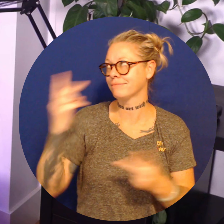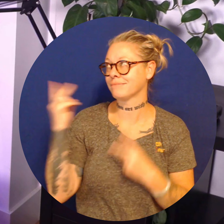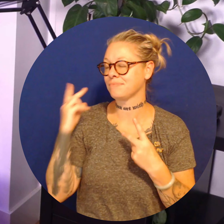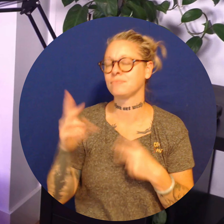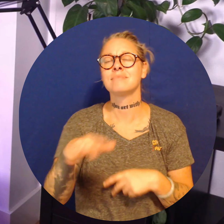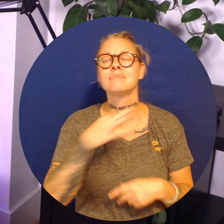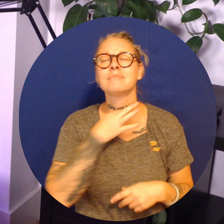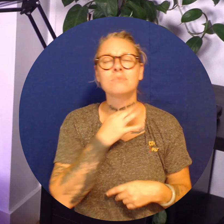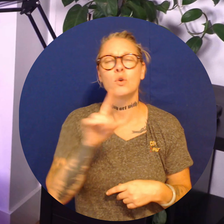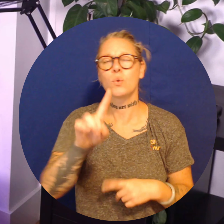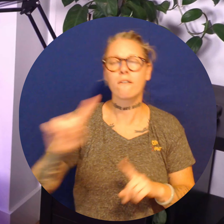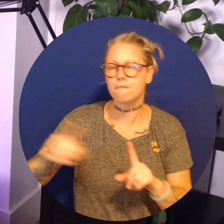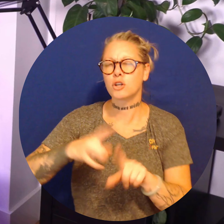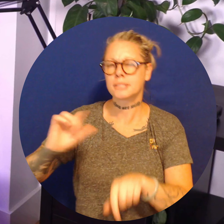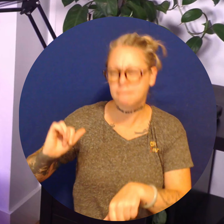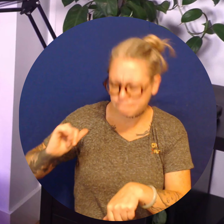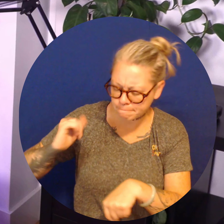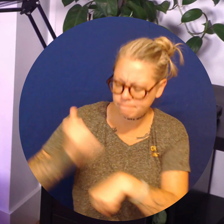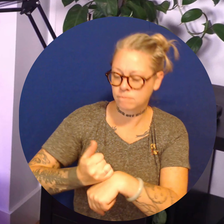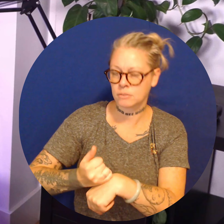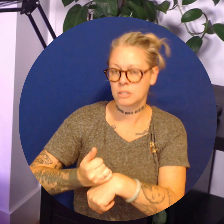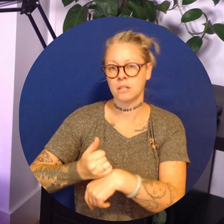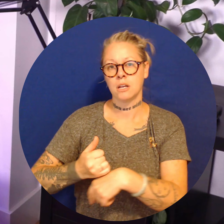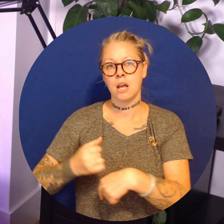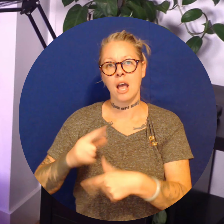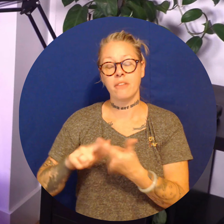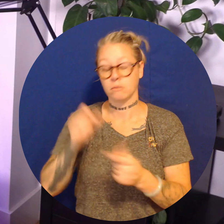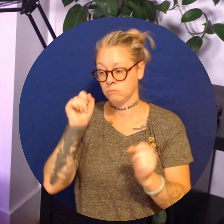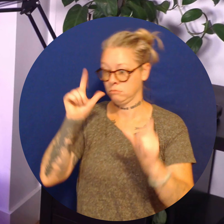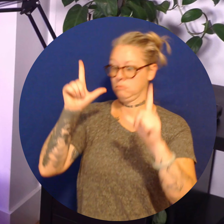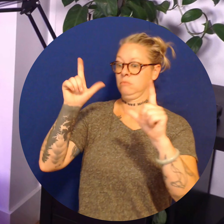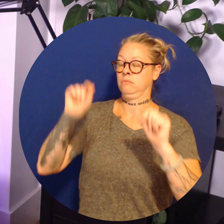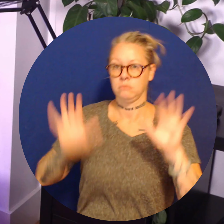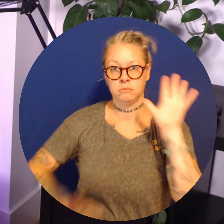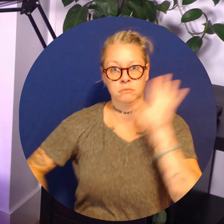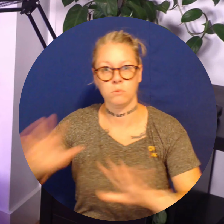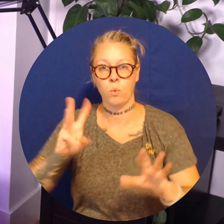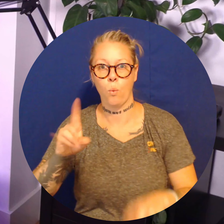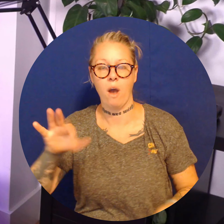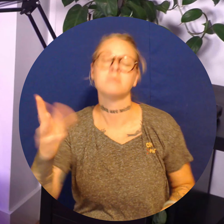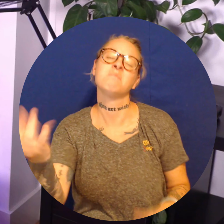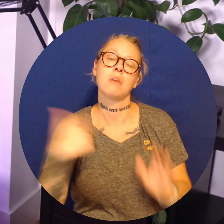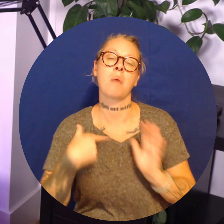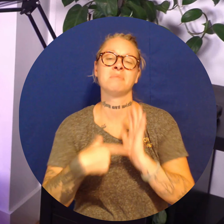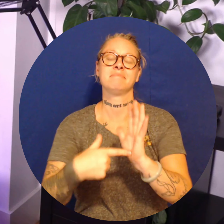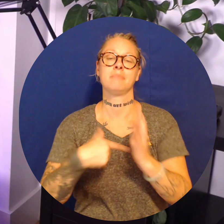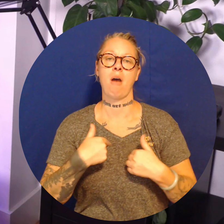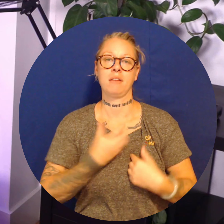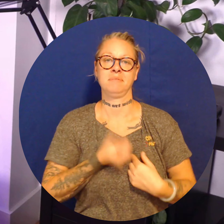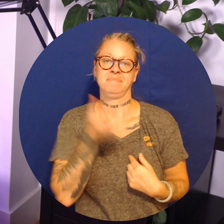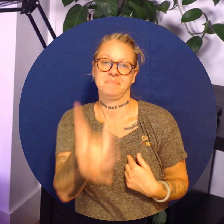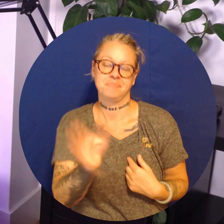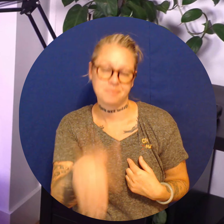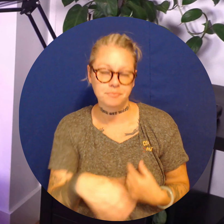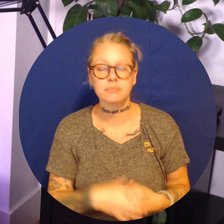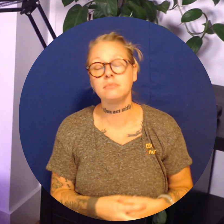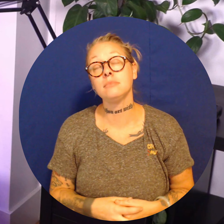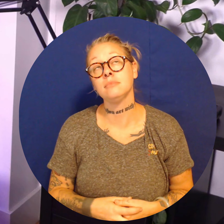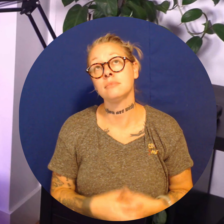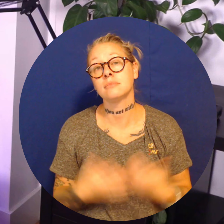as to what was maybe the first manifestation for you that was like whoa that's wild because i'll give you mine as like a while you're thinking